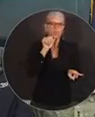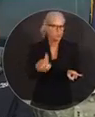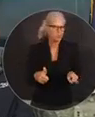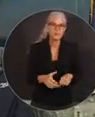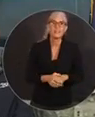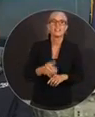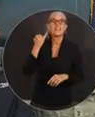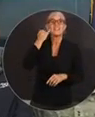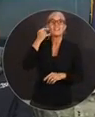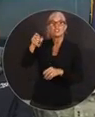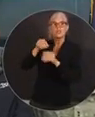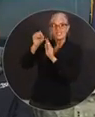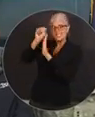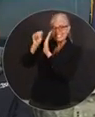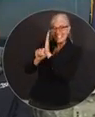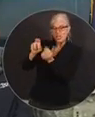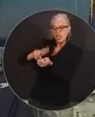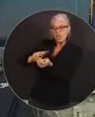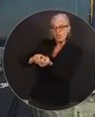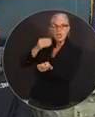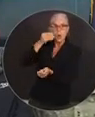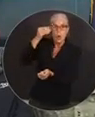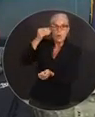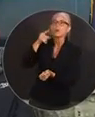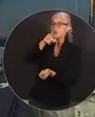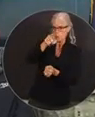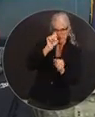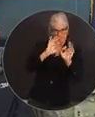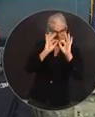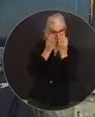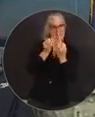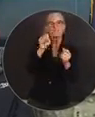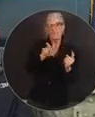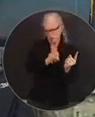you can go and you can shelter with them. That's a safe option, and I know the veterans would appreciate it.